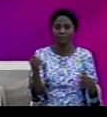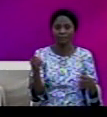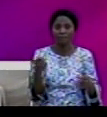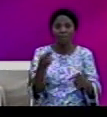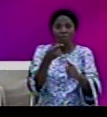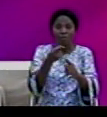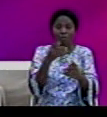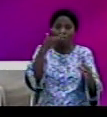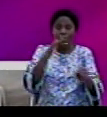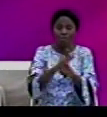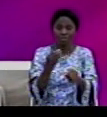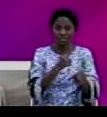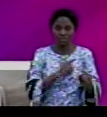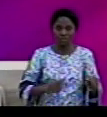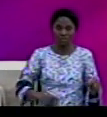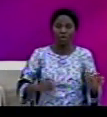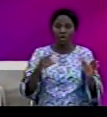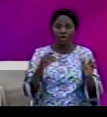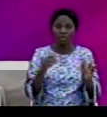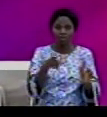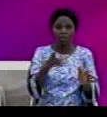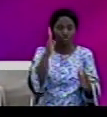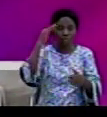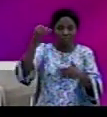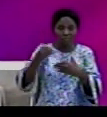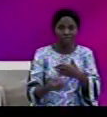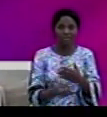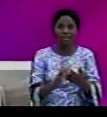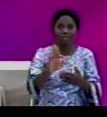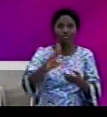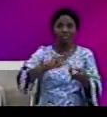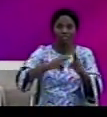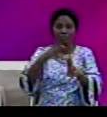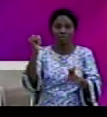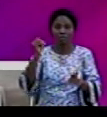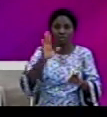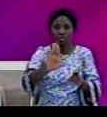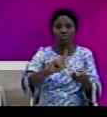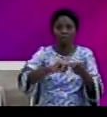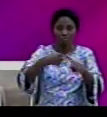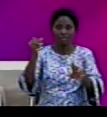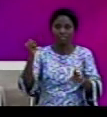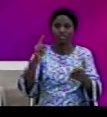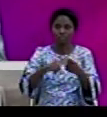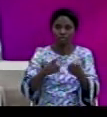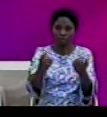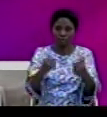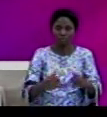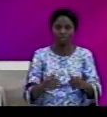Promise the Lord you will invite your neighbors, friends to attend.